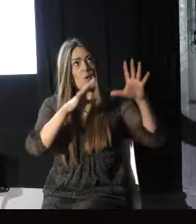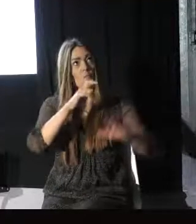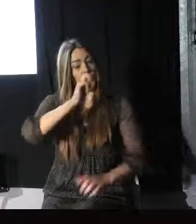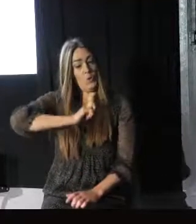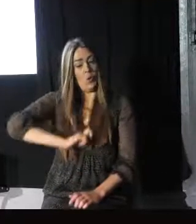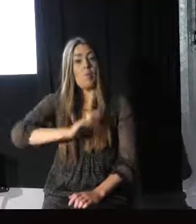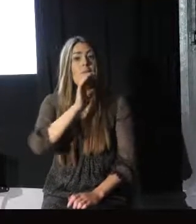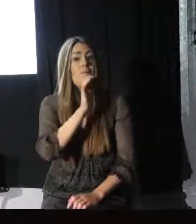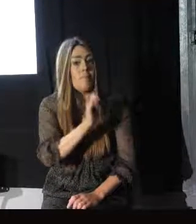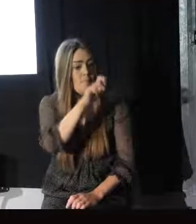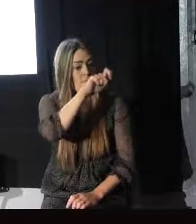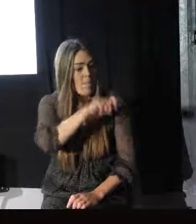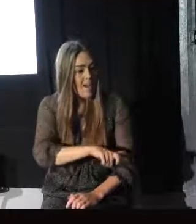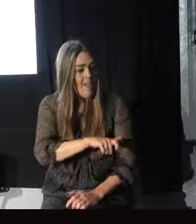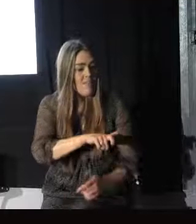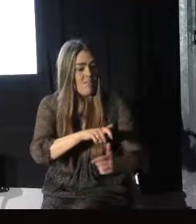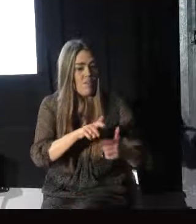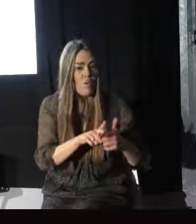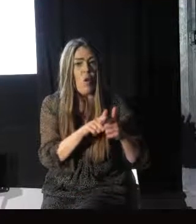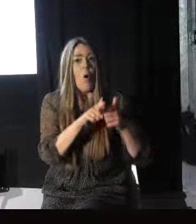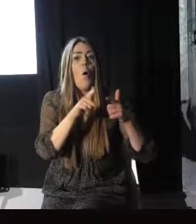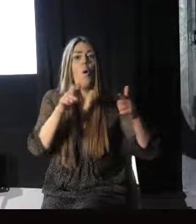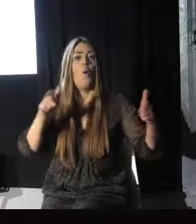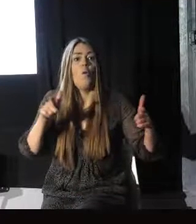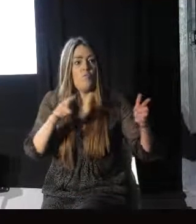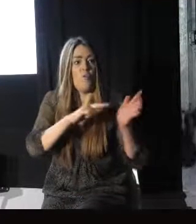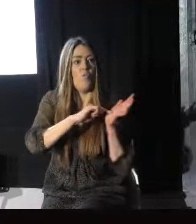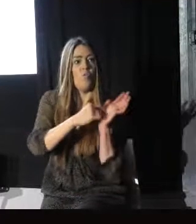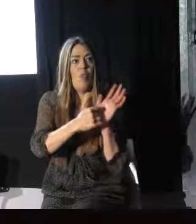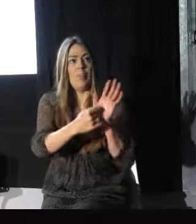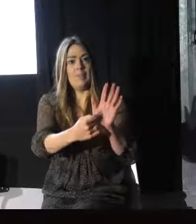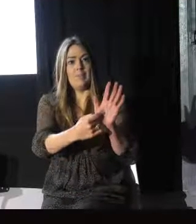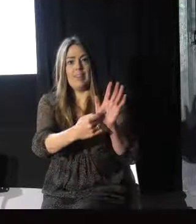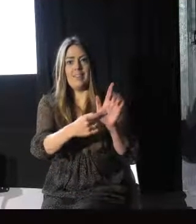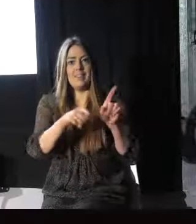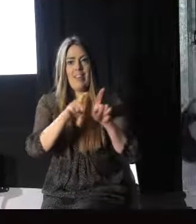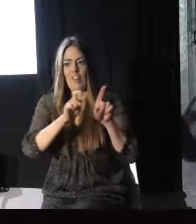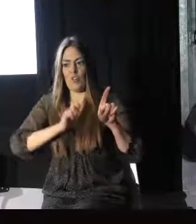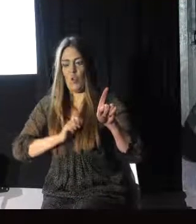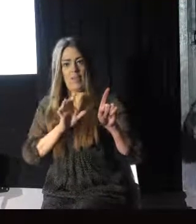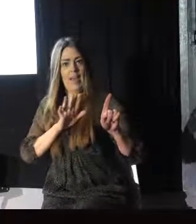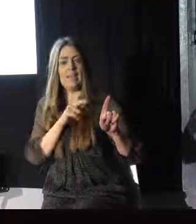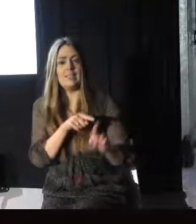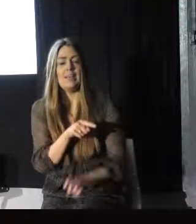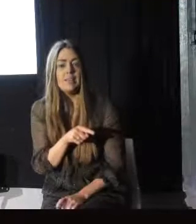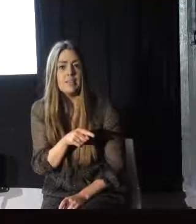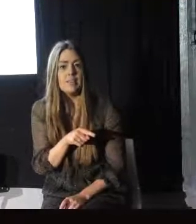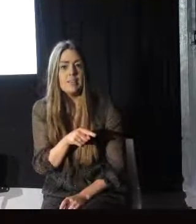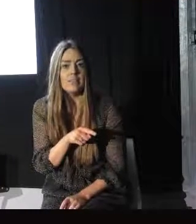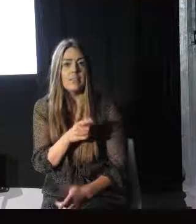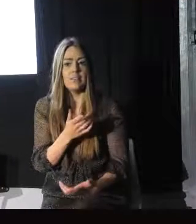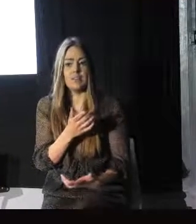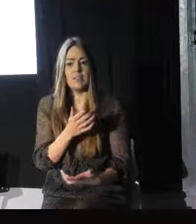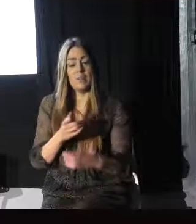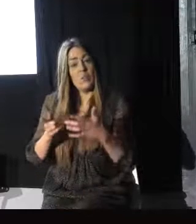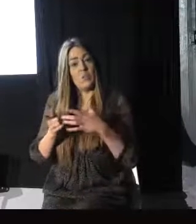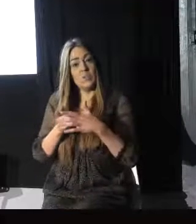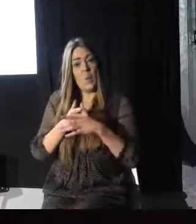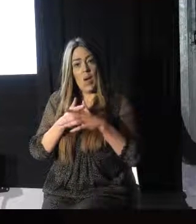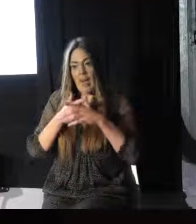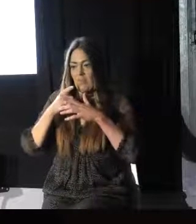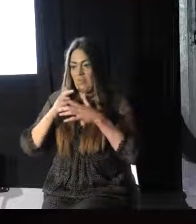man over-represents itself as if it were the human itself. So anthropology museums were always, from